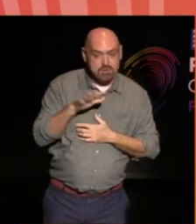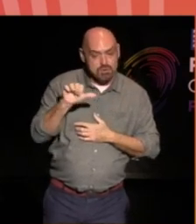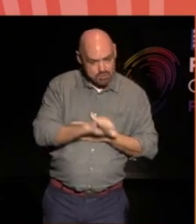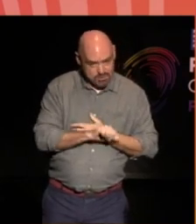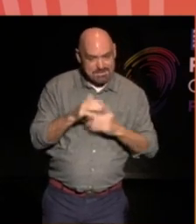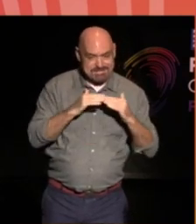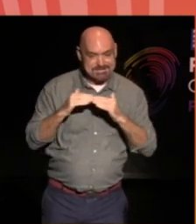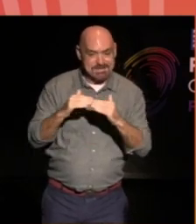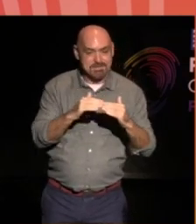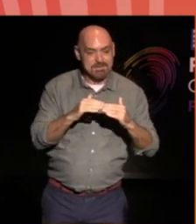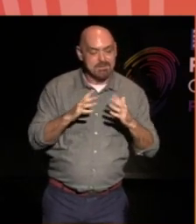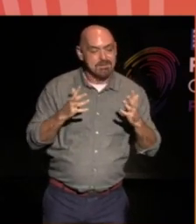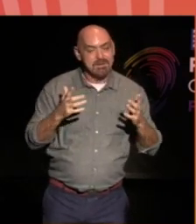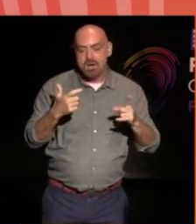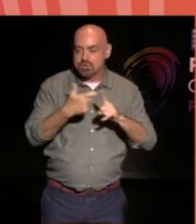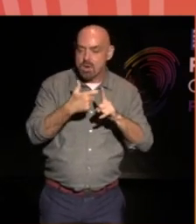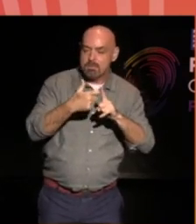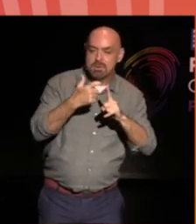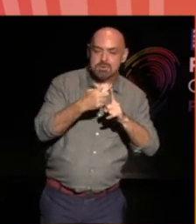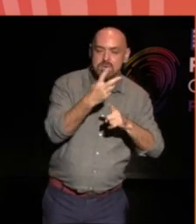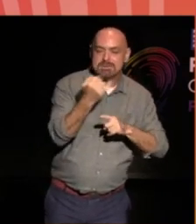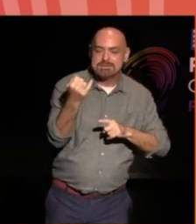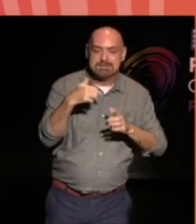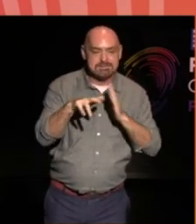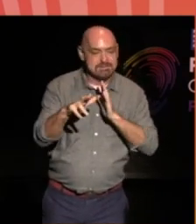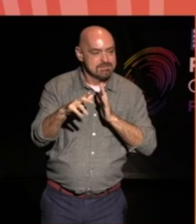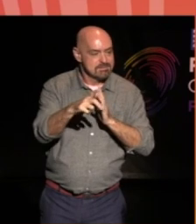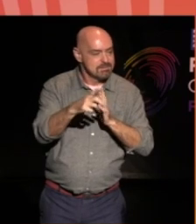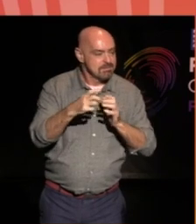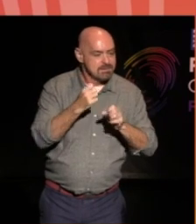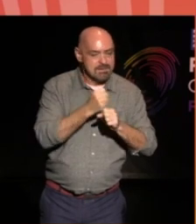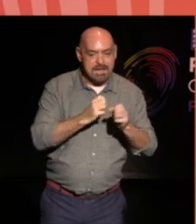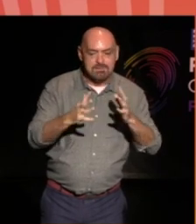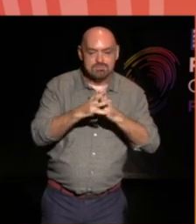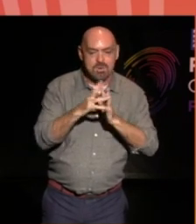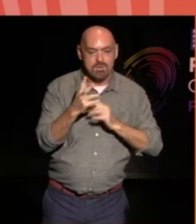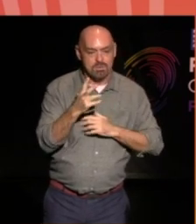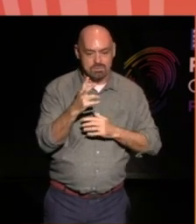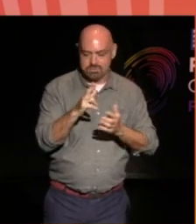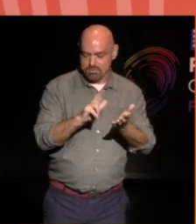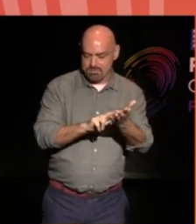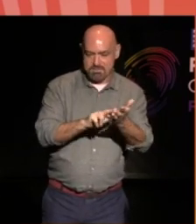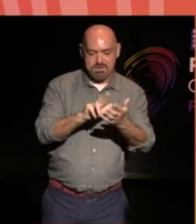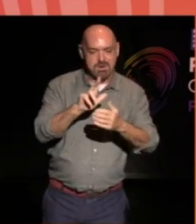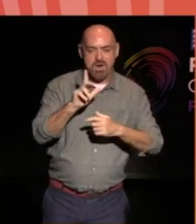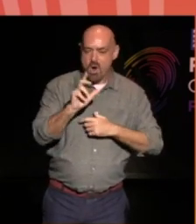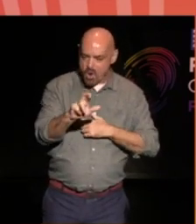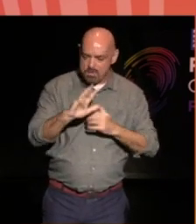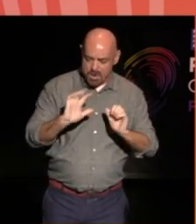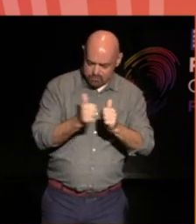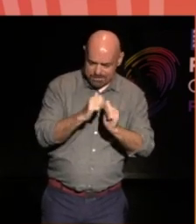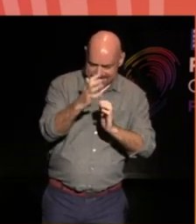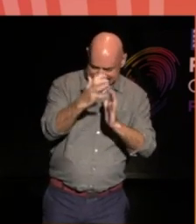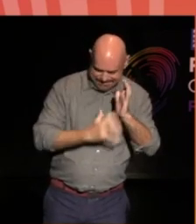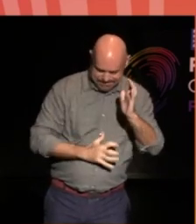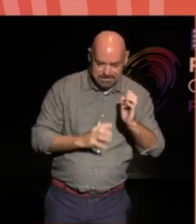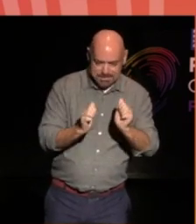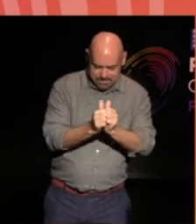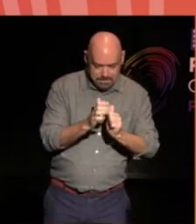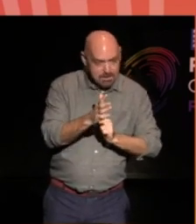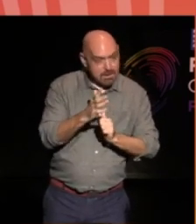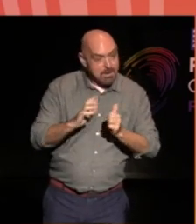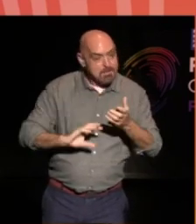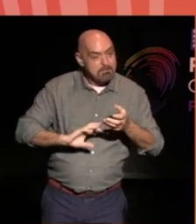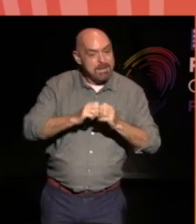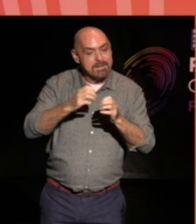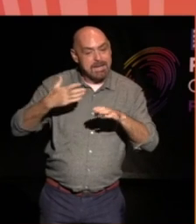must do for COP26 in Glasgow in November, a Green New Deal so that we actually create employment